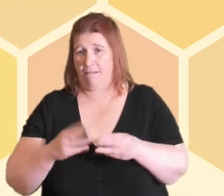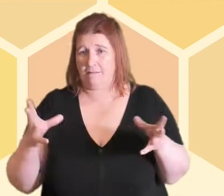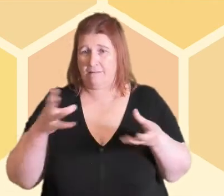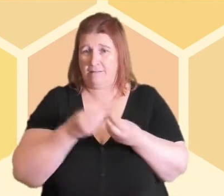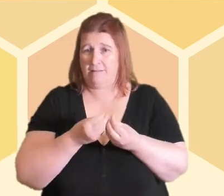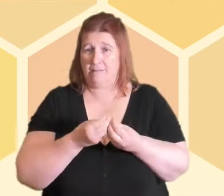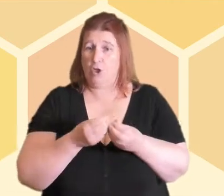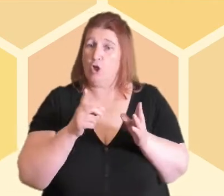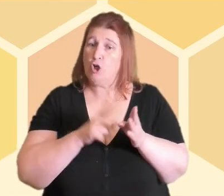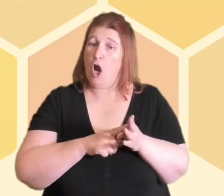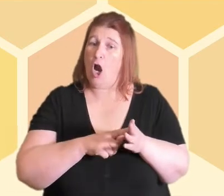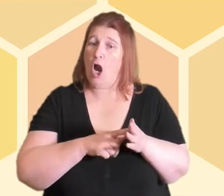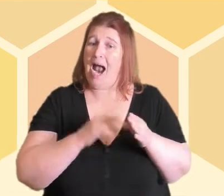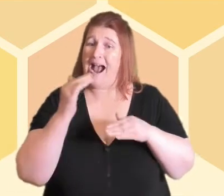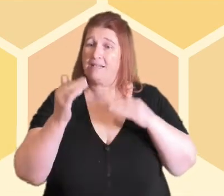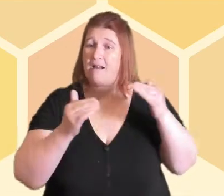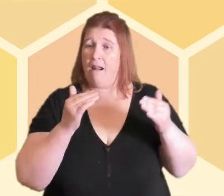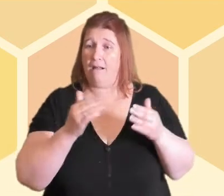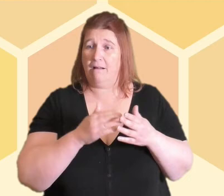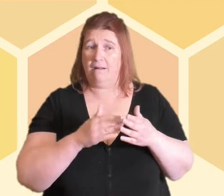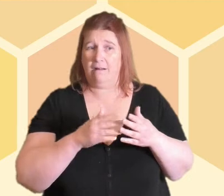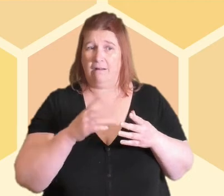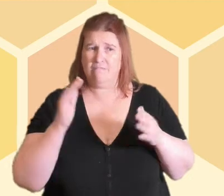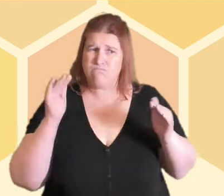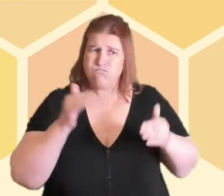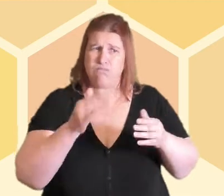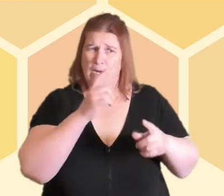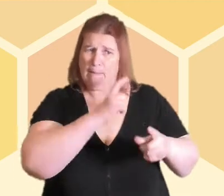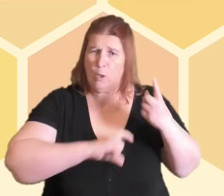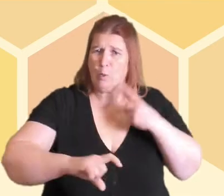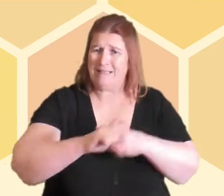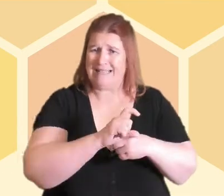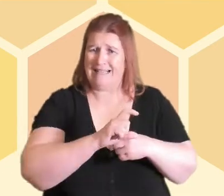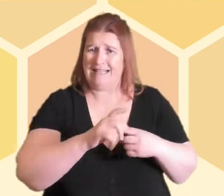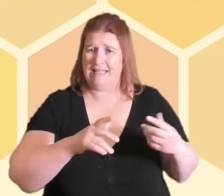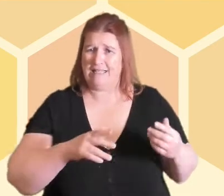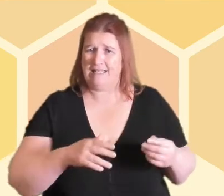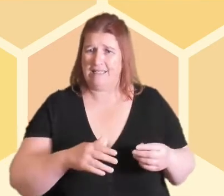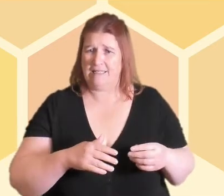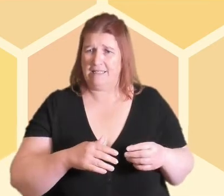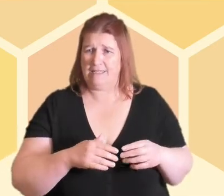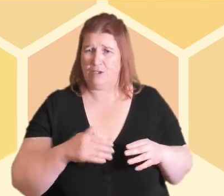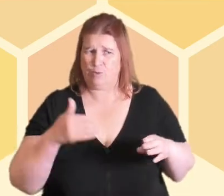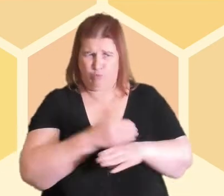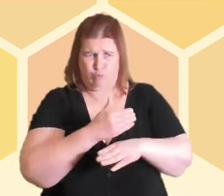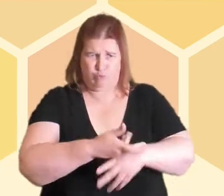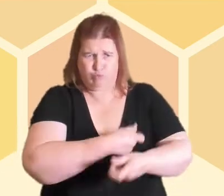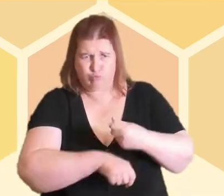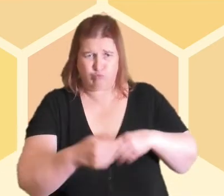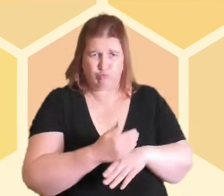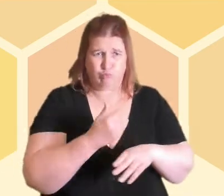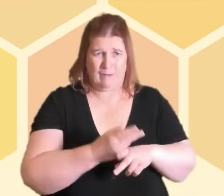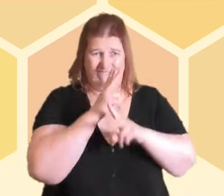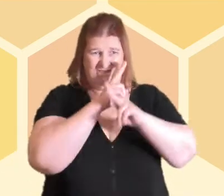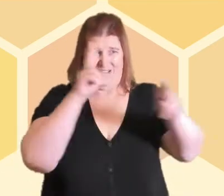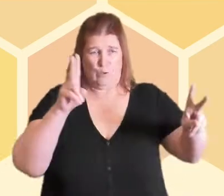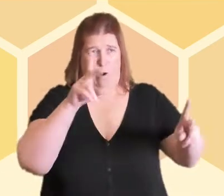These young adults are community-focused, doers,